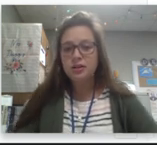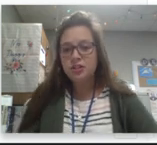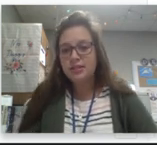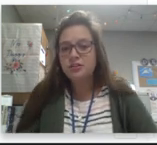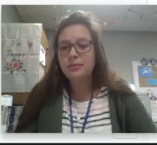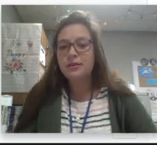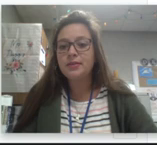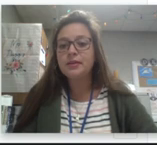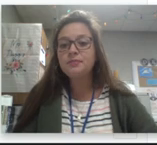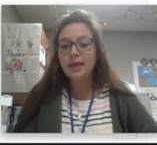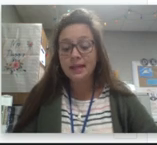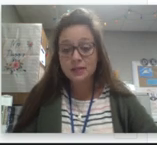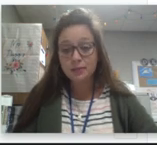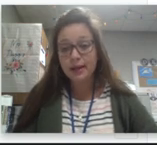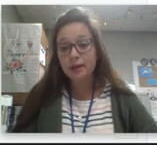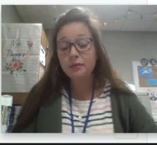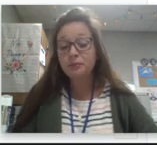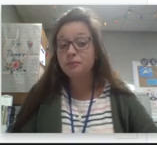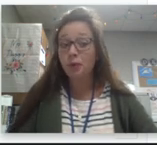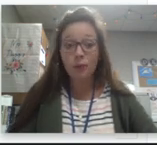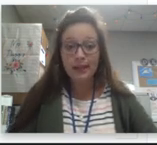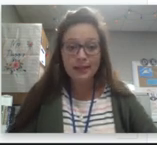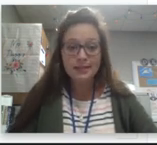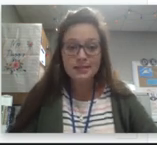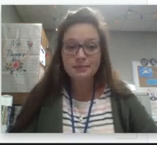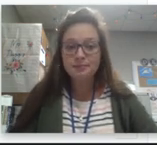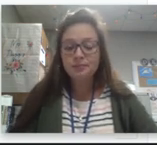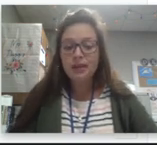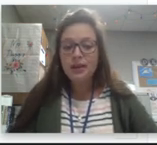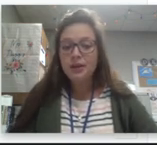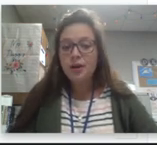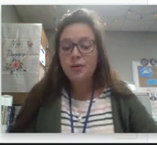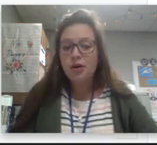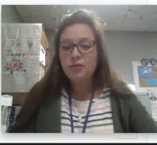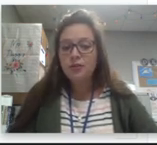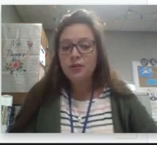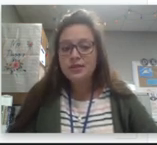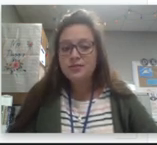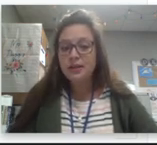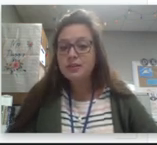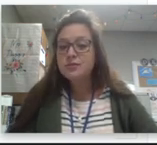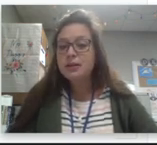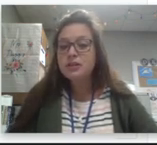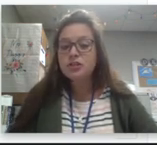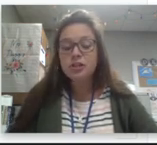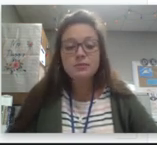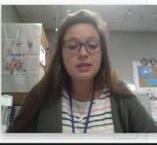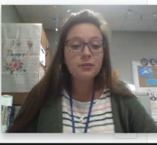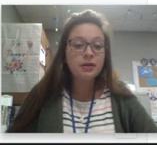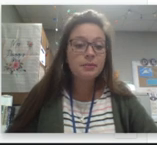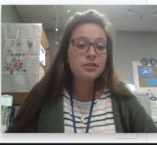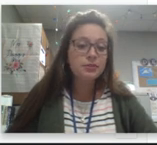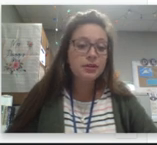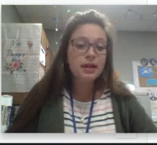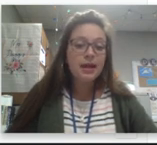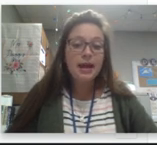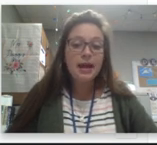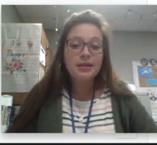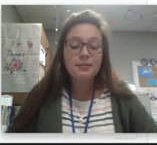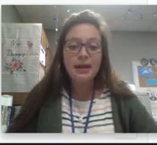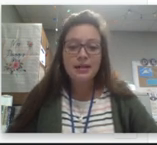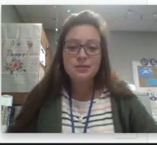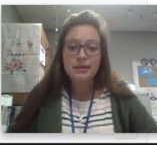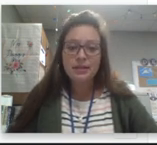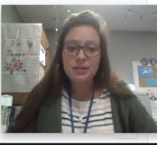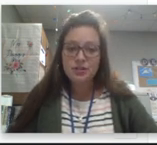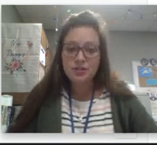the Rochester Method, explain what that is, go over this fingerspelling script that we're going to be doing, and